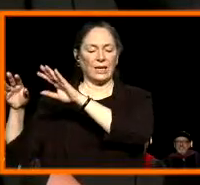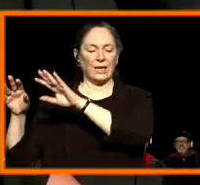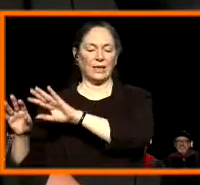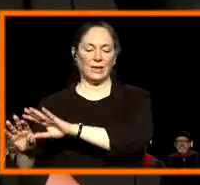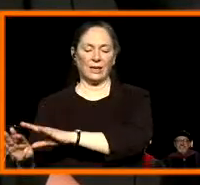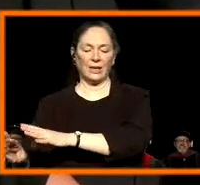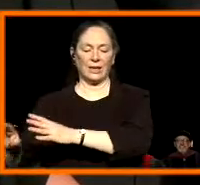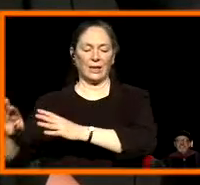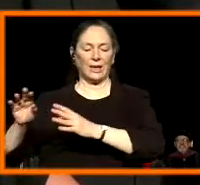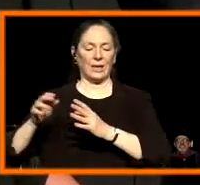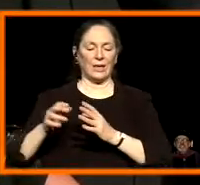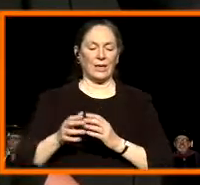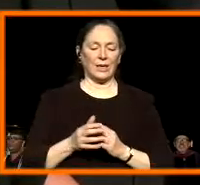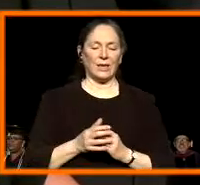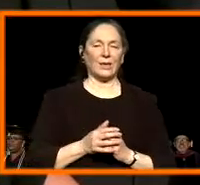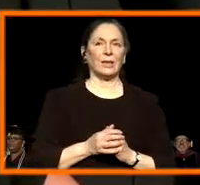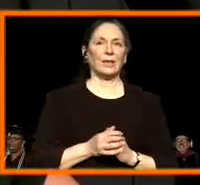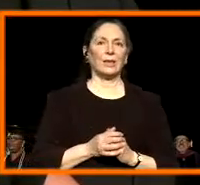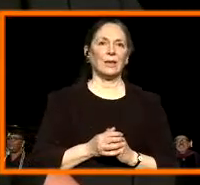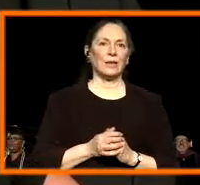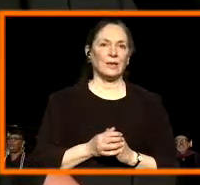rolling